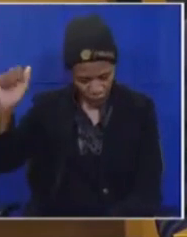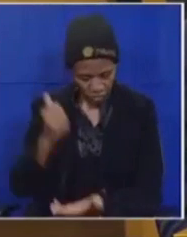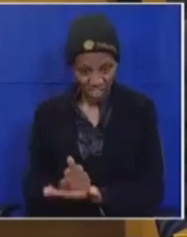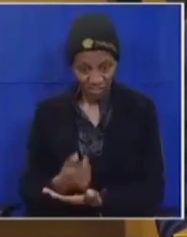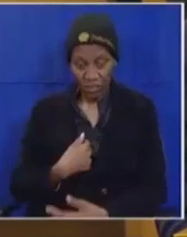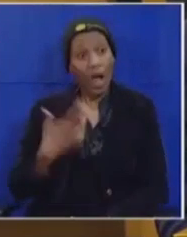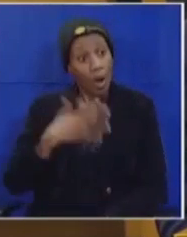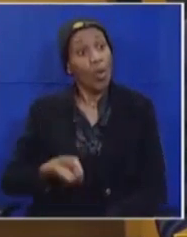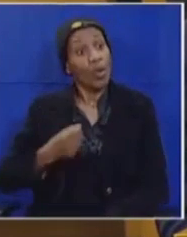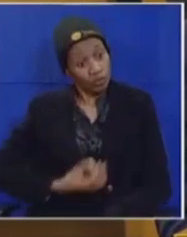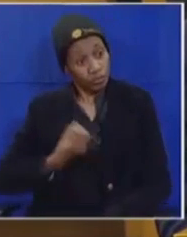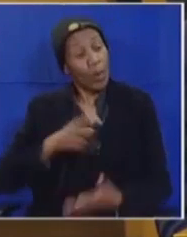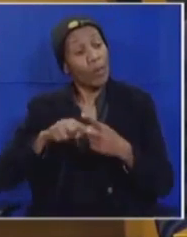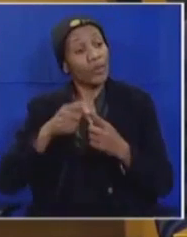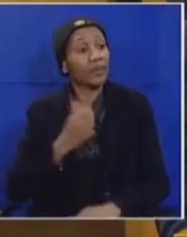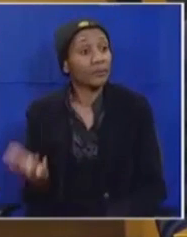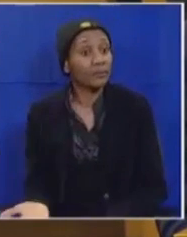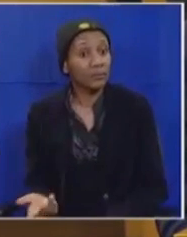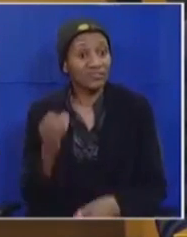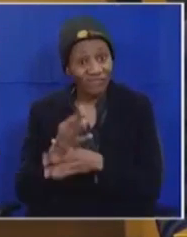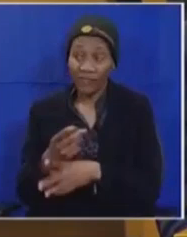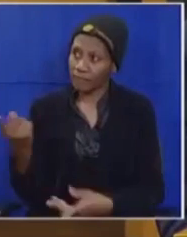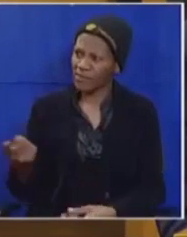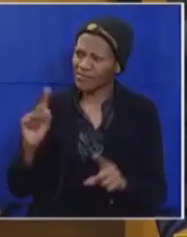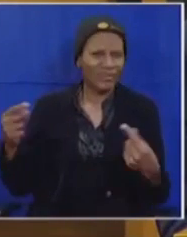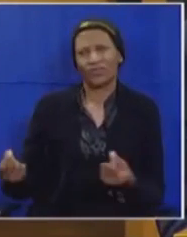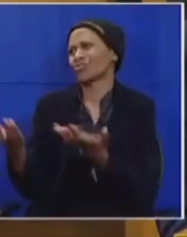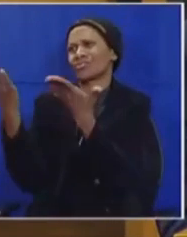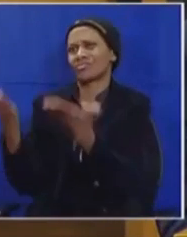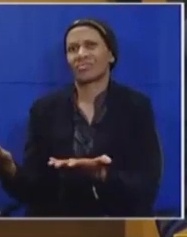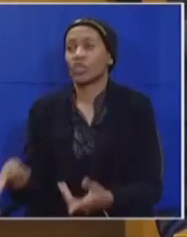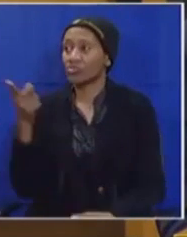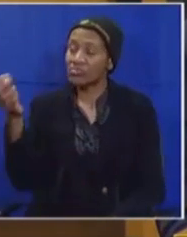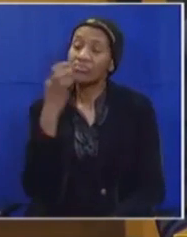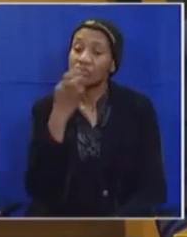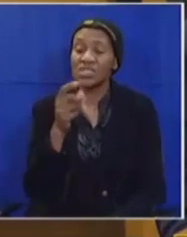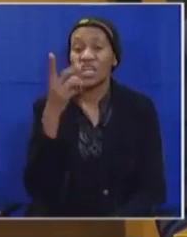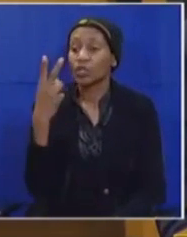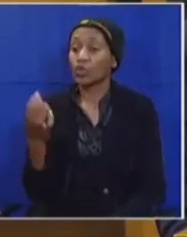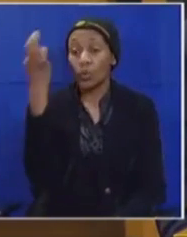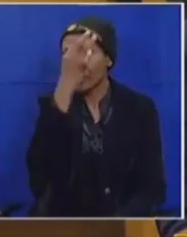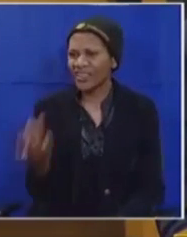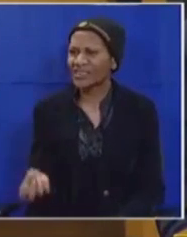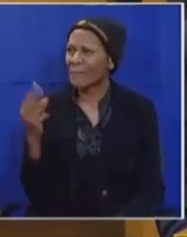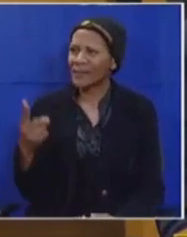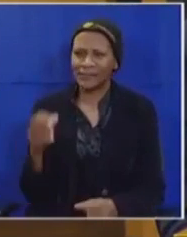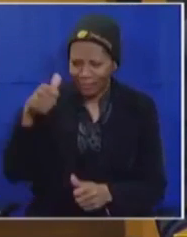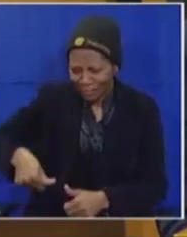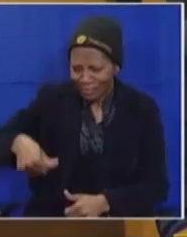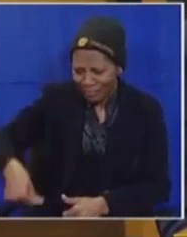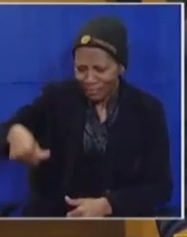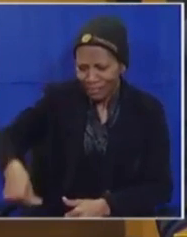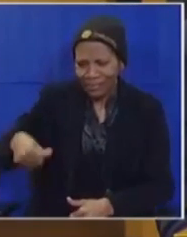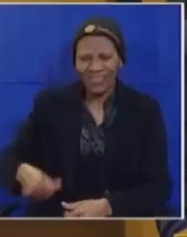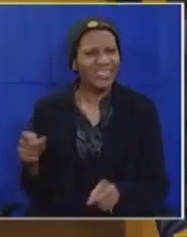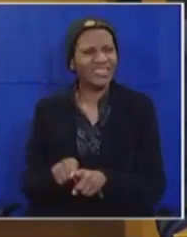my point, Tata. Honorable member. You can't continue doing this thing. No. You said 2 minutes of 70 discretion, but we've been pressing here like